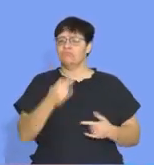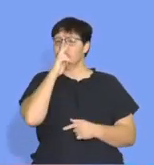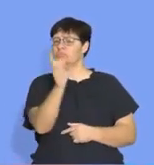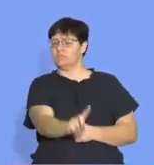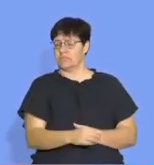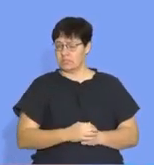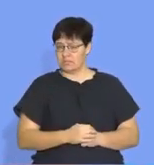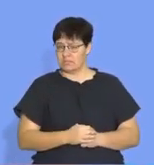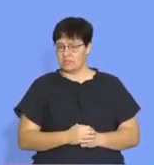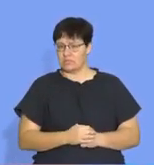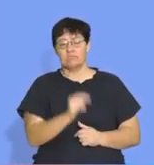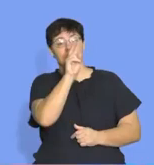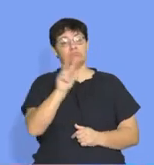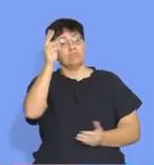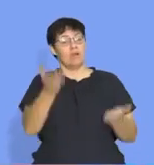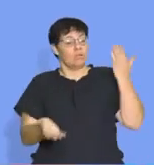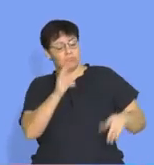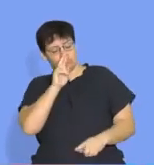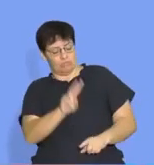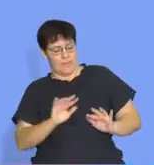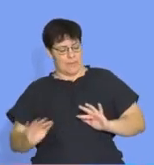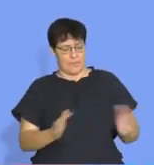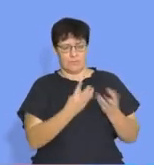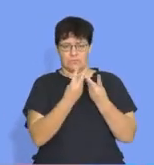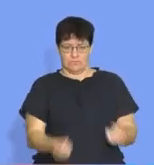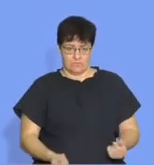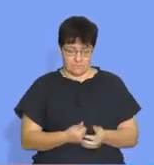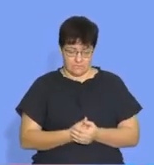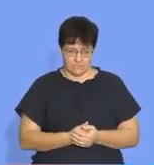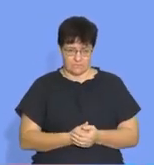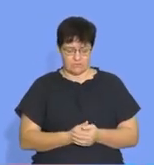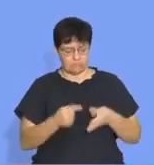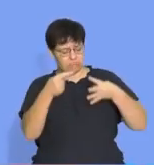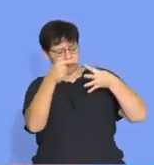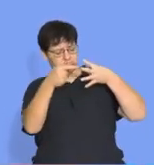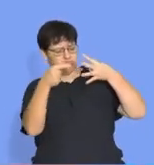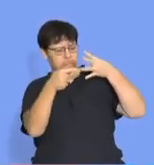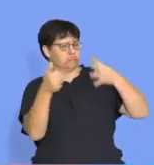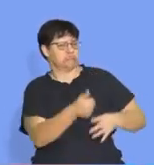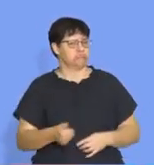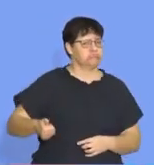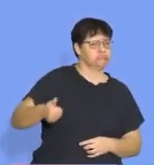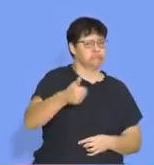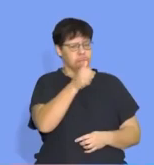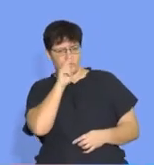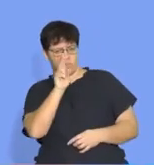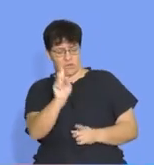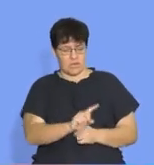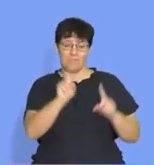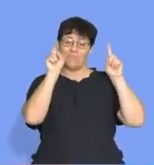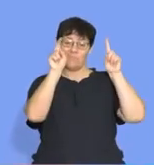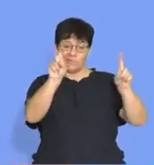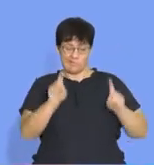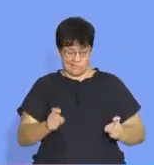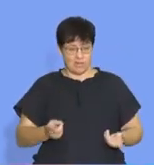do we then solve quadratic equations, right? What are the main things that you need to look forward to? What are the principles? I'm going to give you